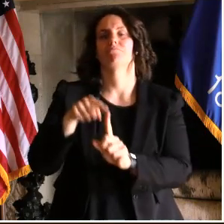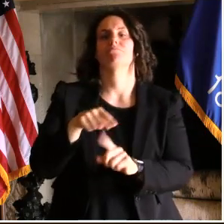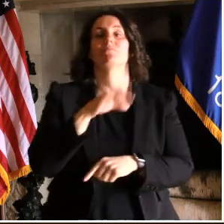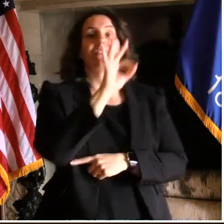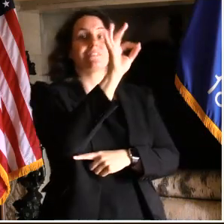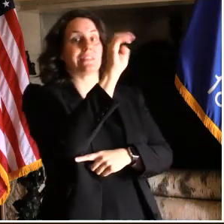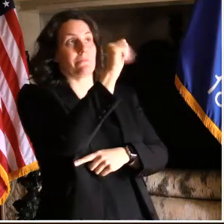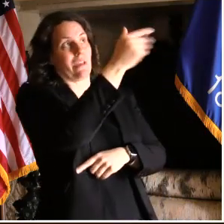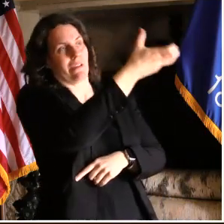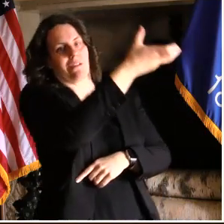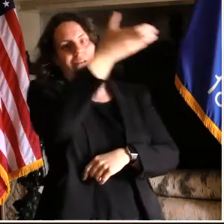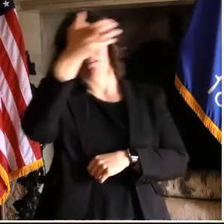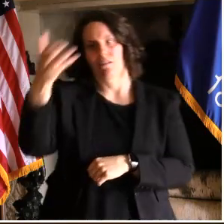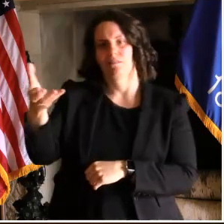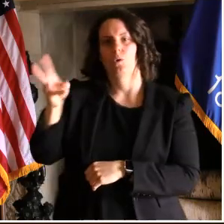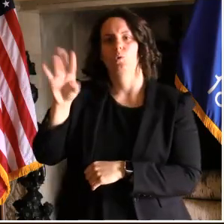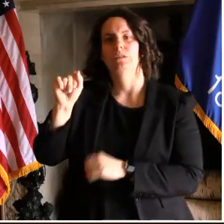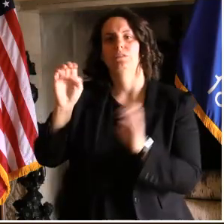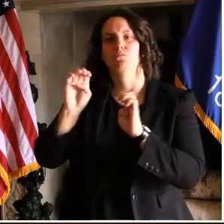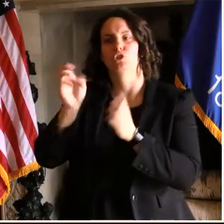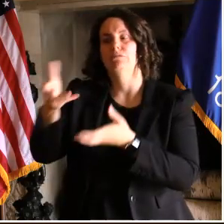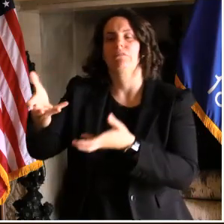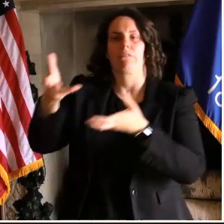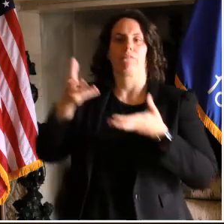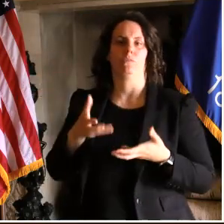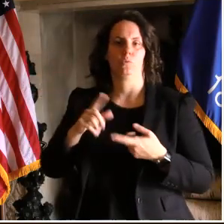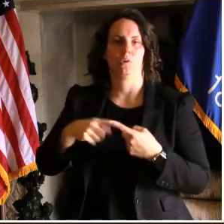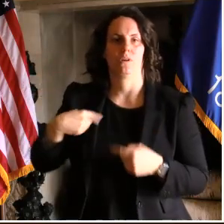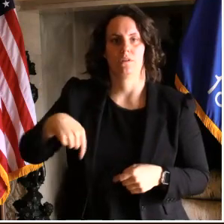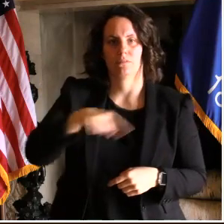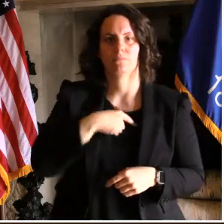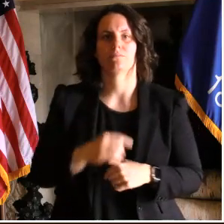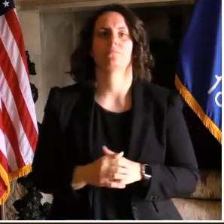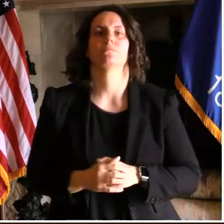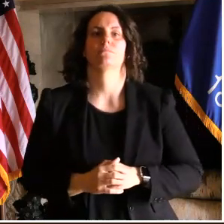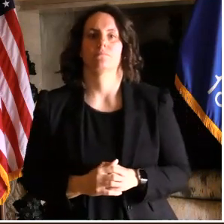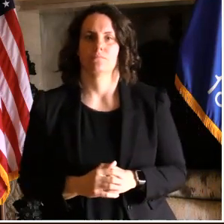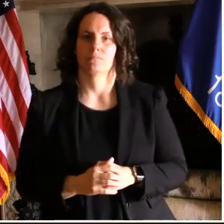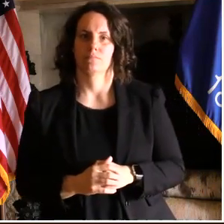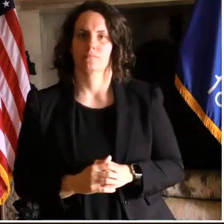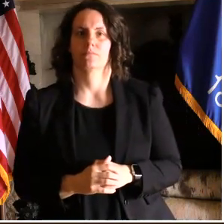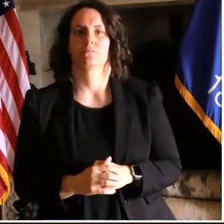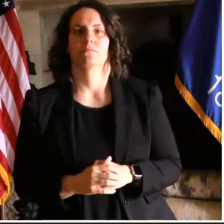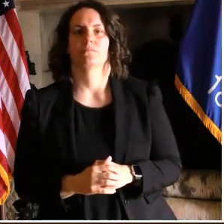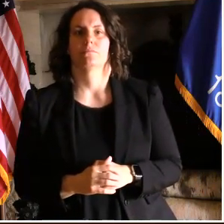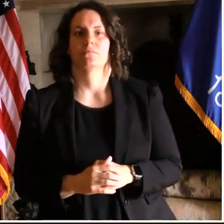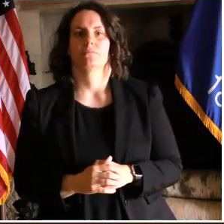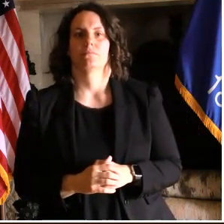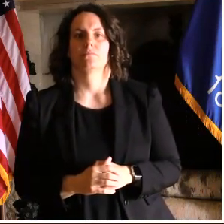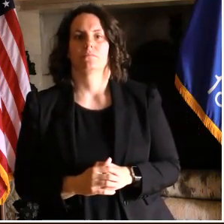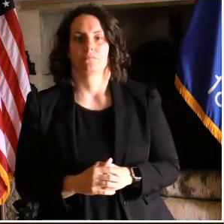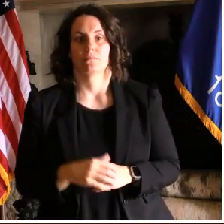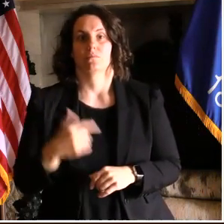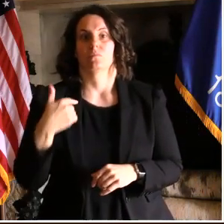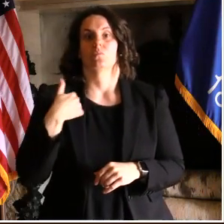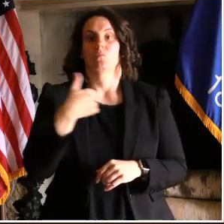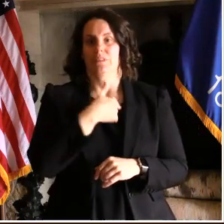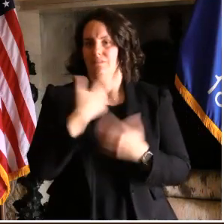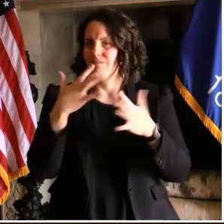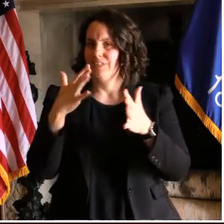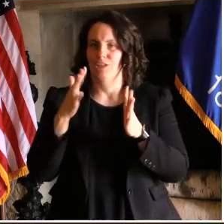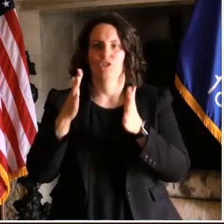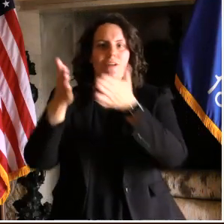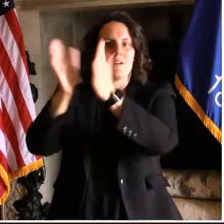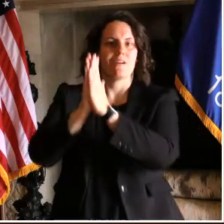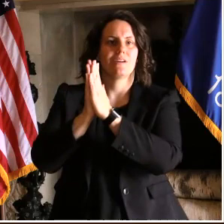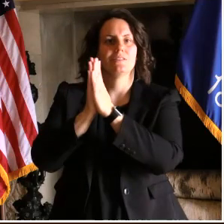the state's ongoing efforts to obtain personal protective equipment, or PPE, from the Strategic National